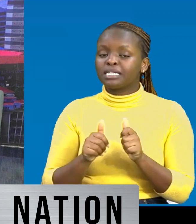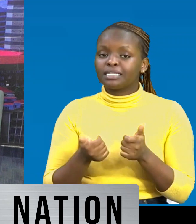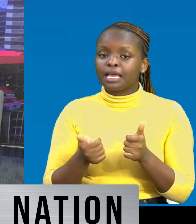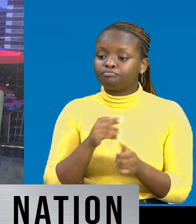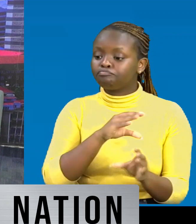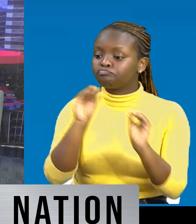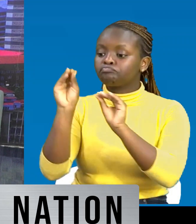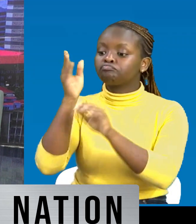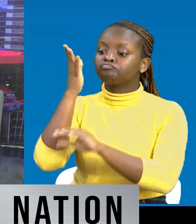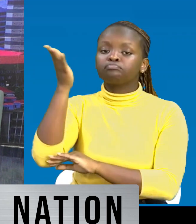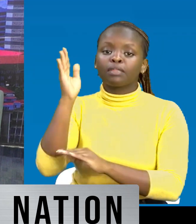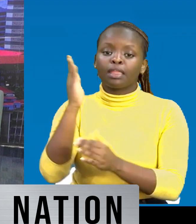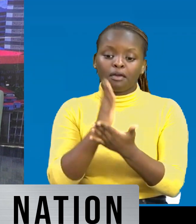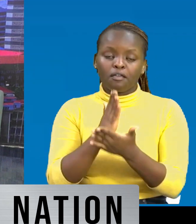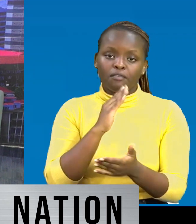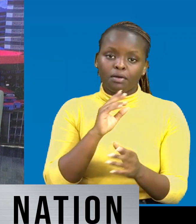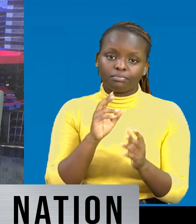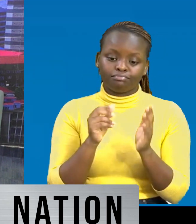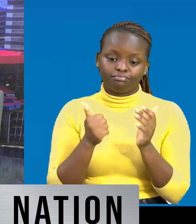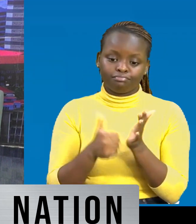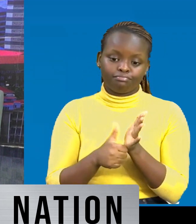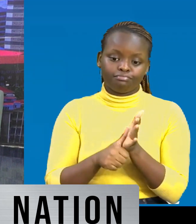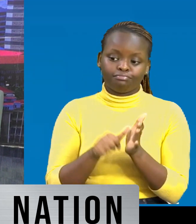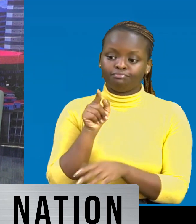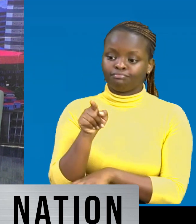matter. Now,